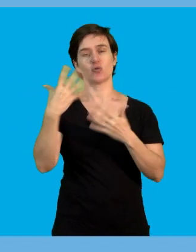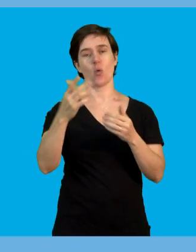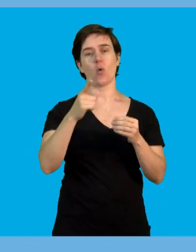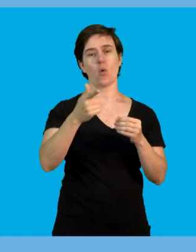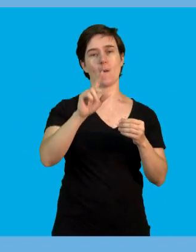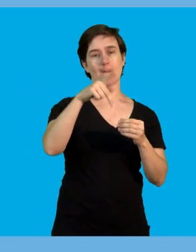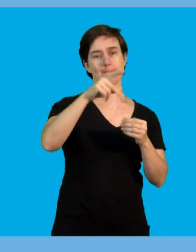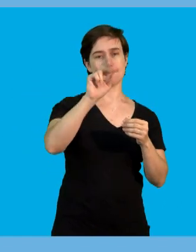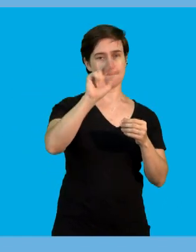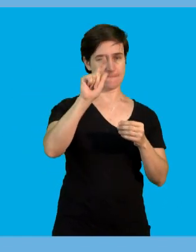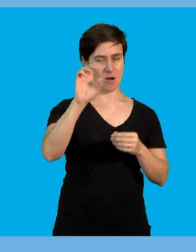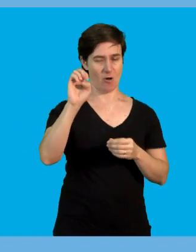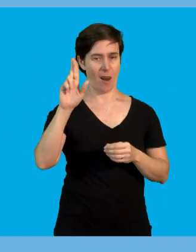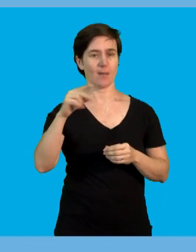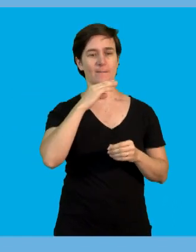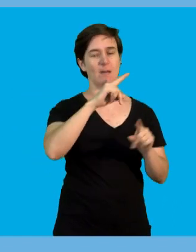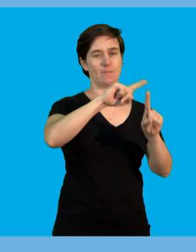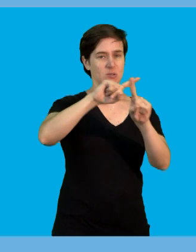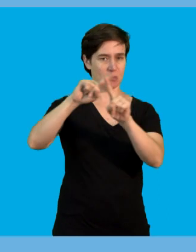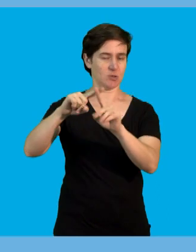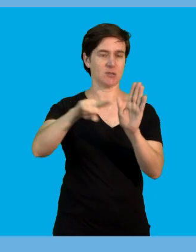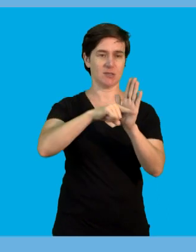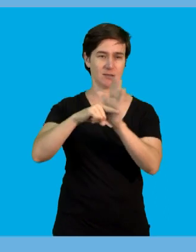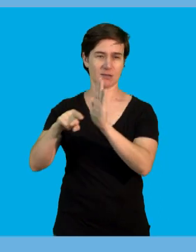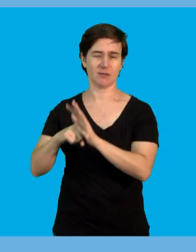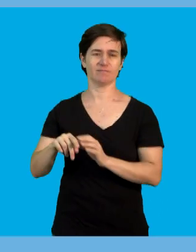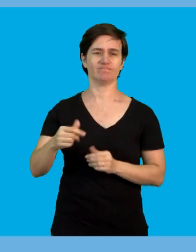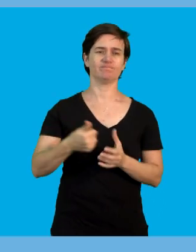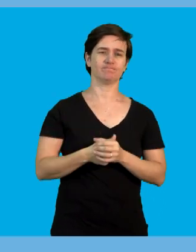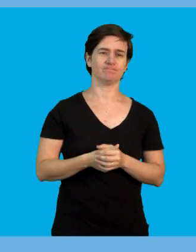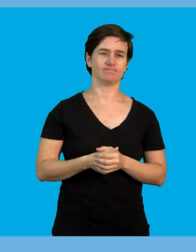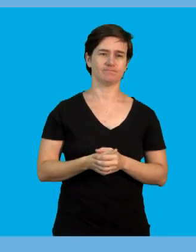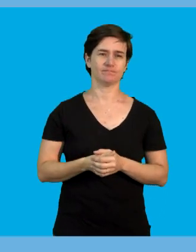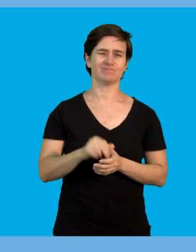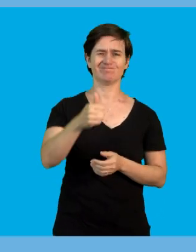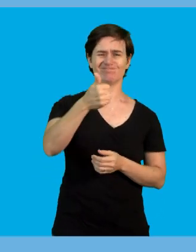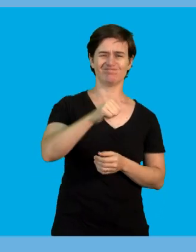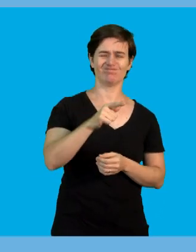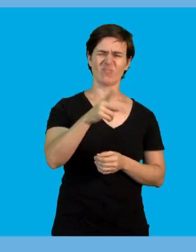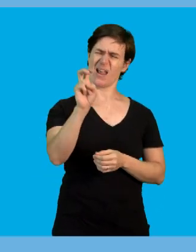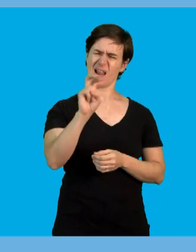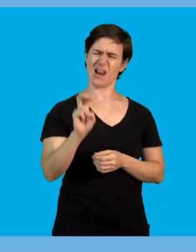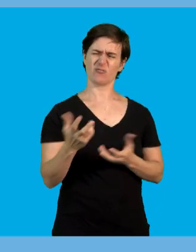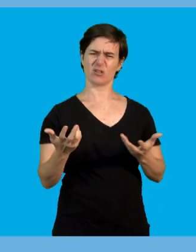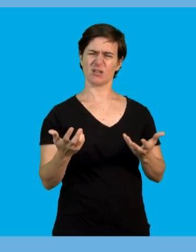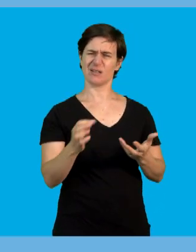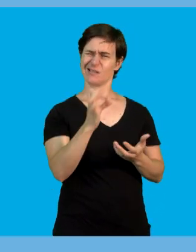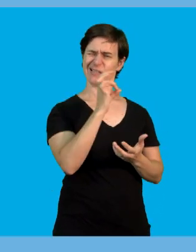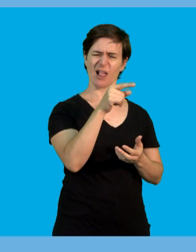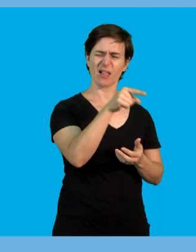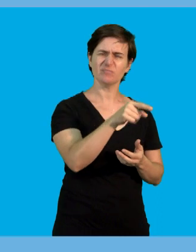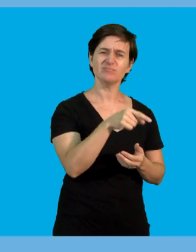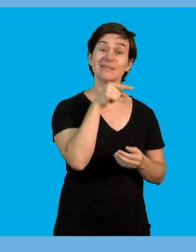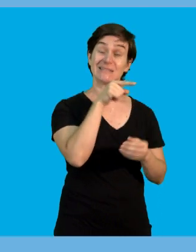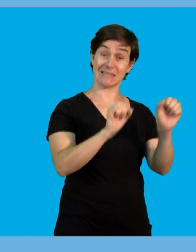an electric cell, that's now a system in which chemical reactions occur to generate electricity. So an electric